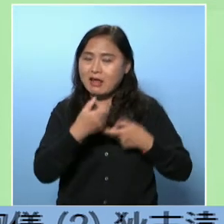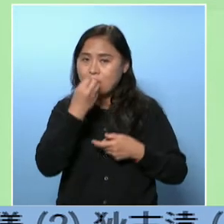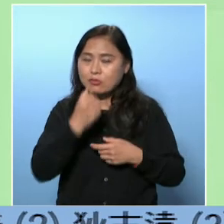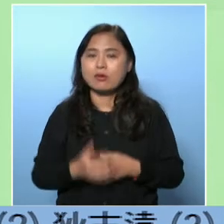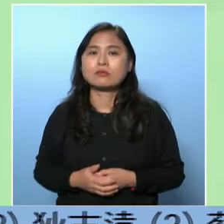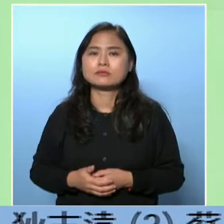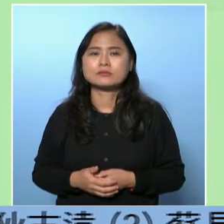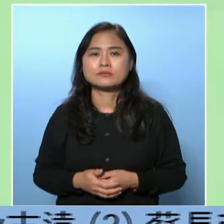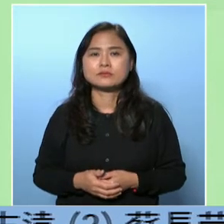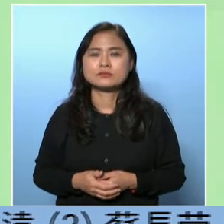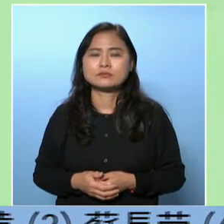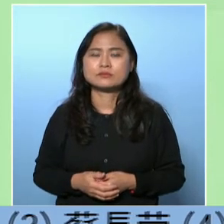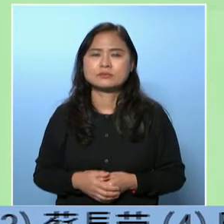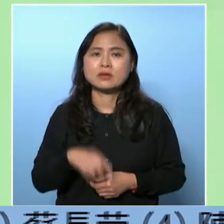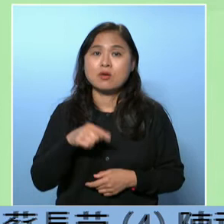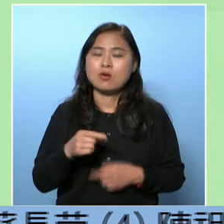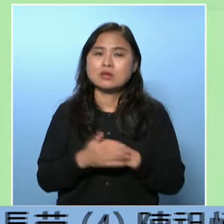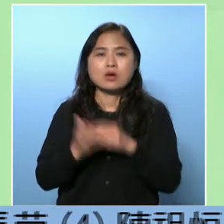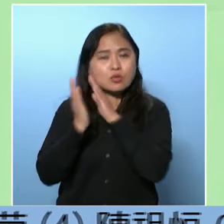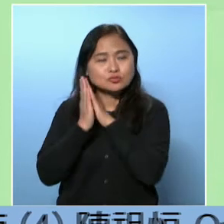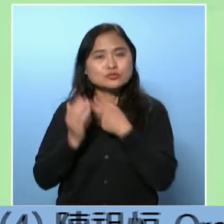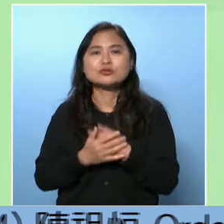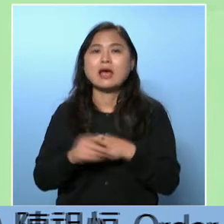If we have a large group